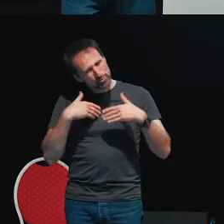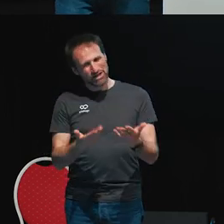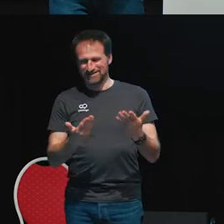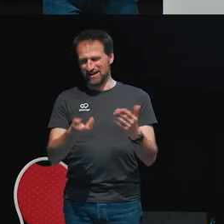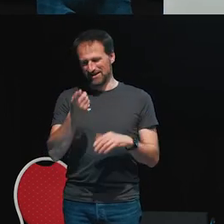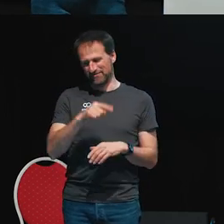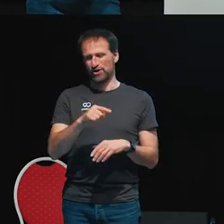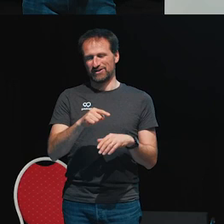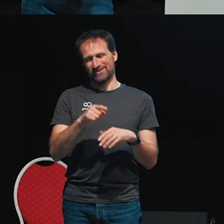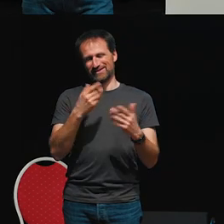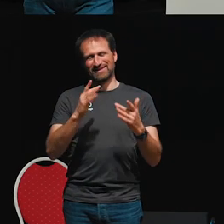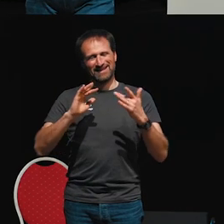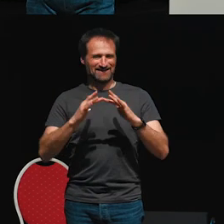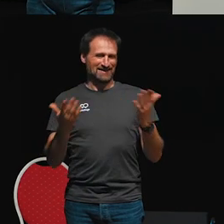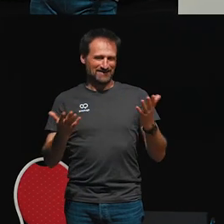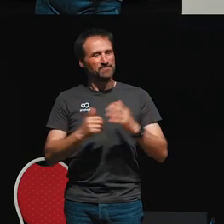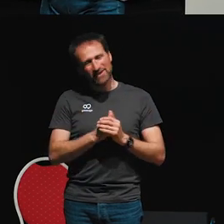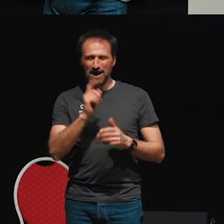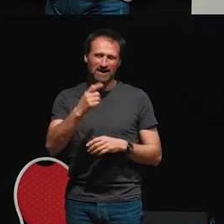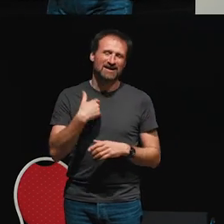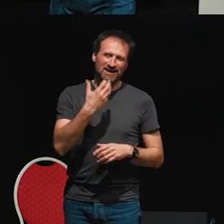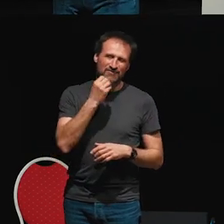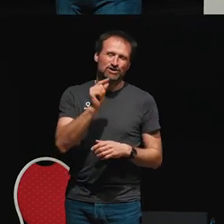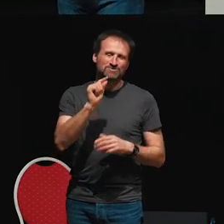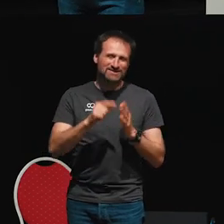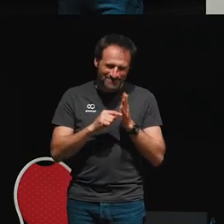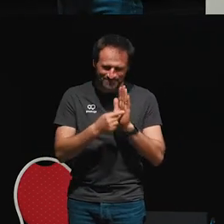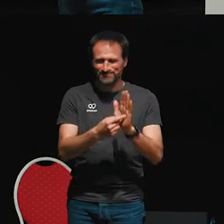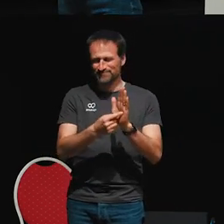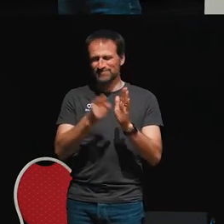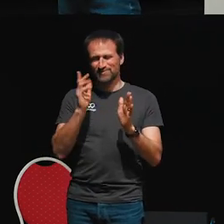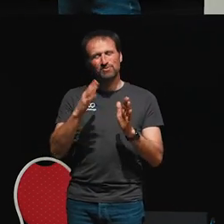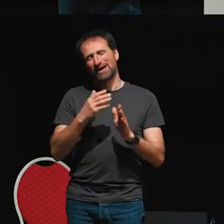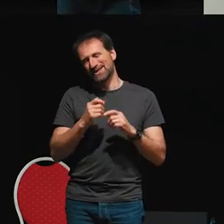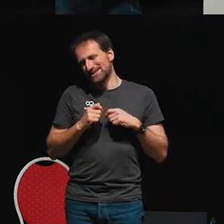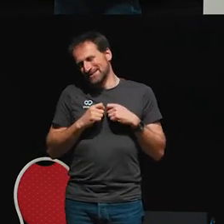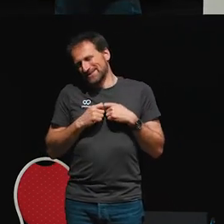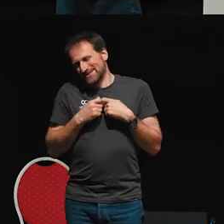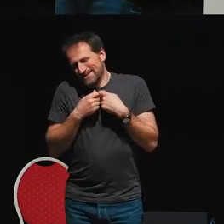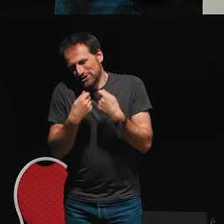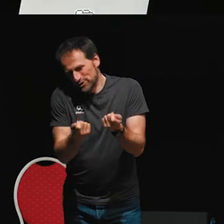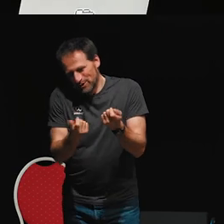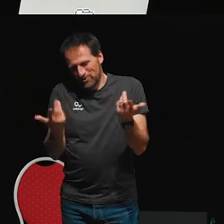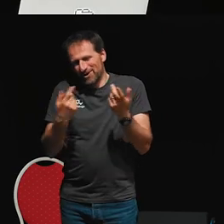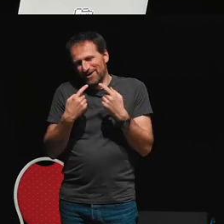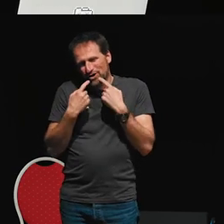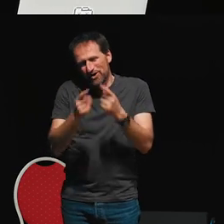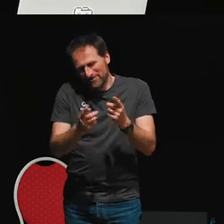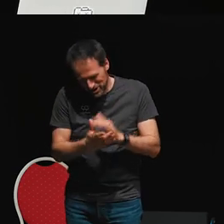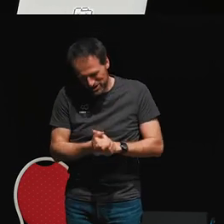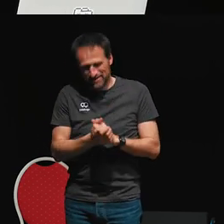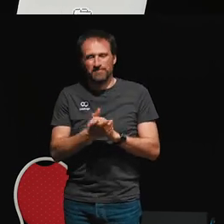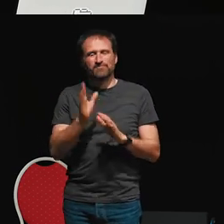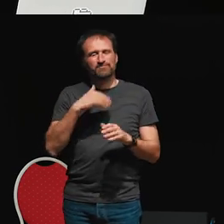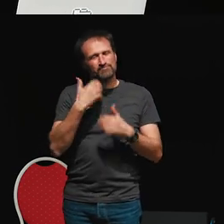I'd like to start this talk with a little bit of confession. So I've been building a product or projects on the web